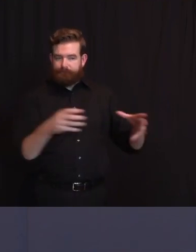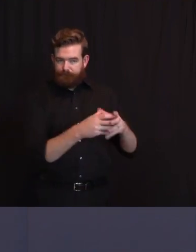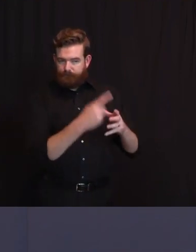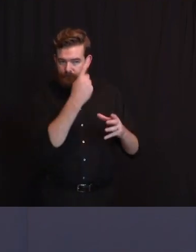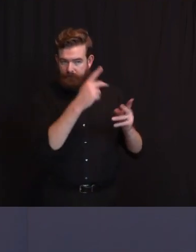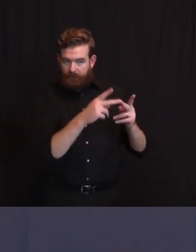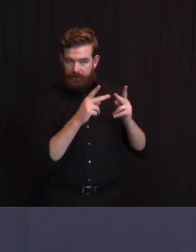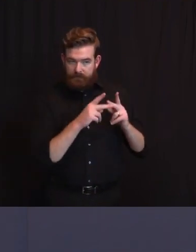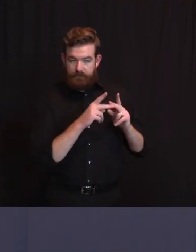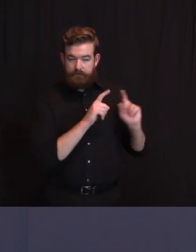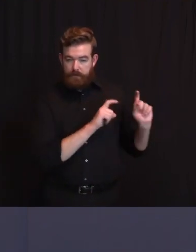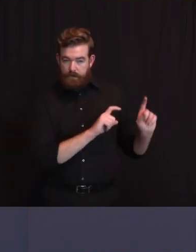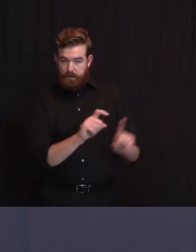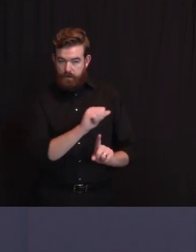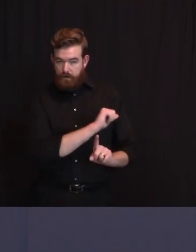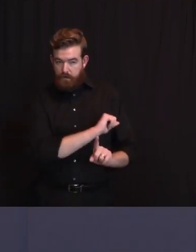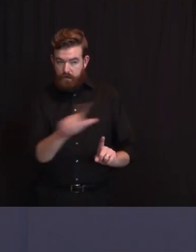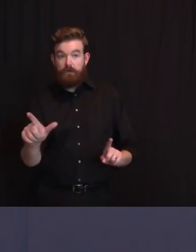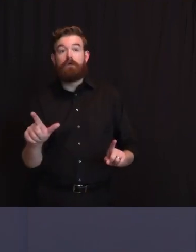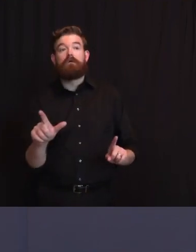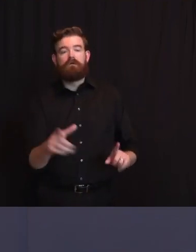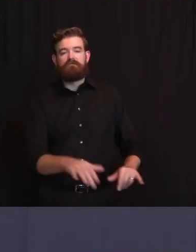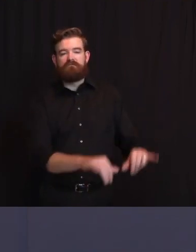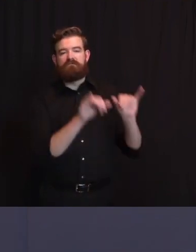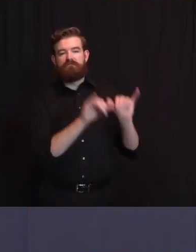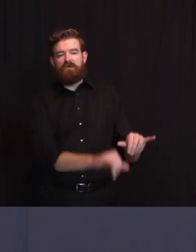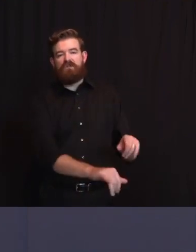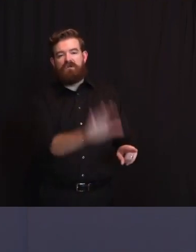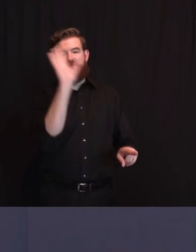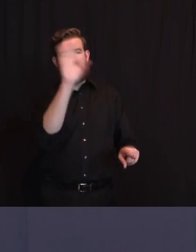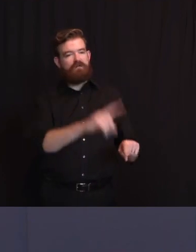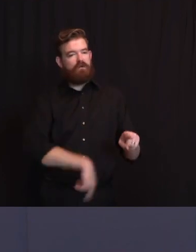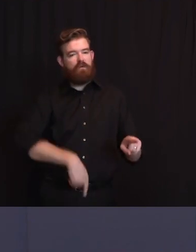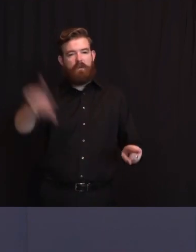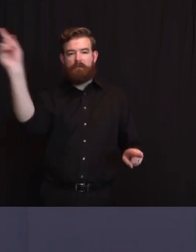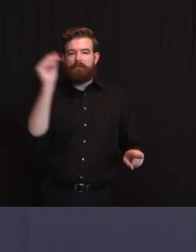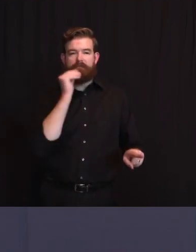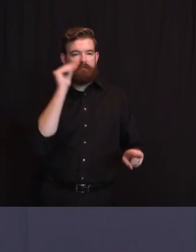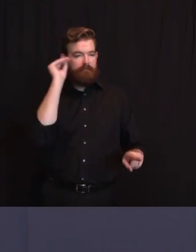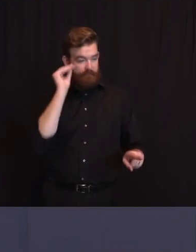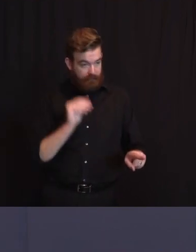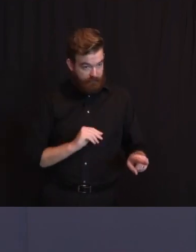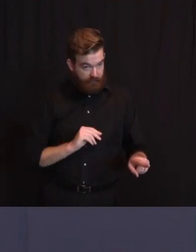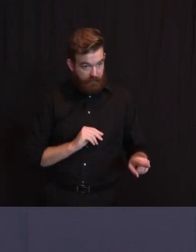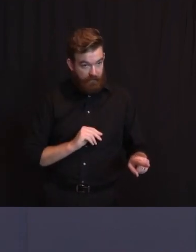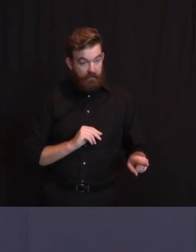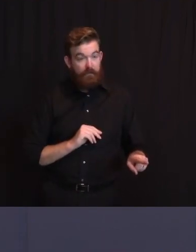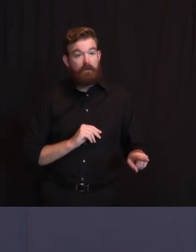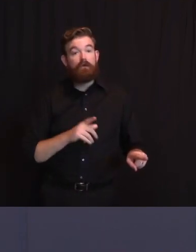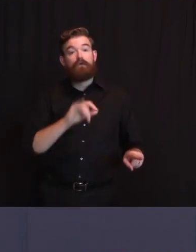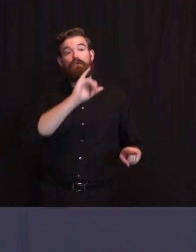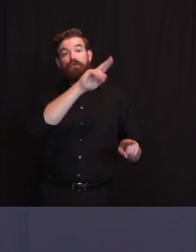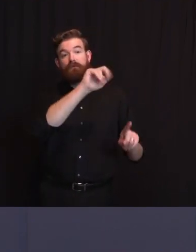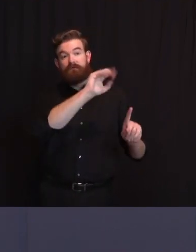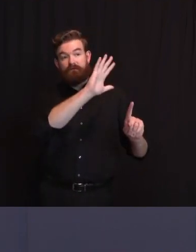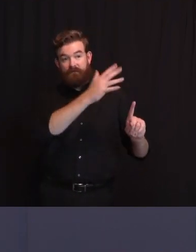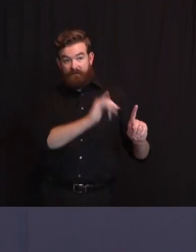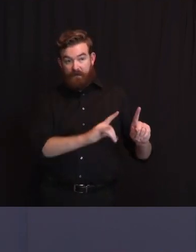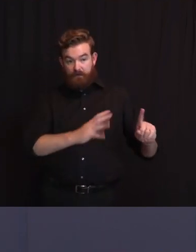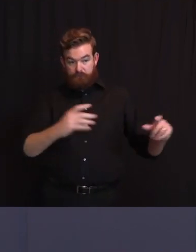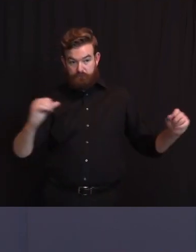this class came into TCNJ, who we partnered with, and they got tested on June 5th. And today's the first time they've seen